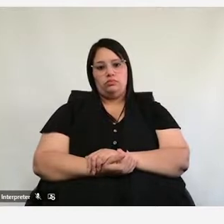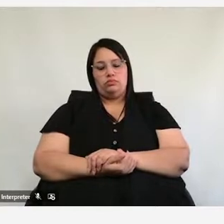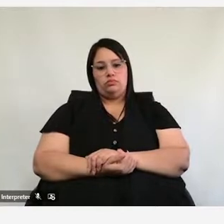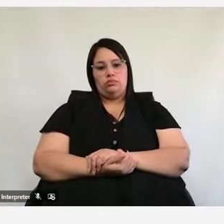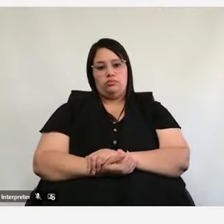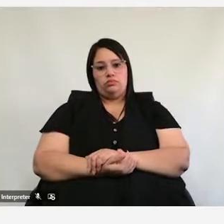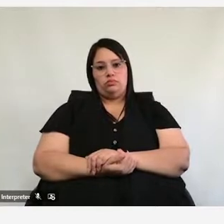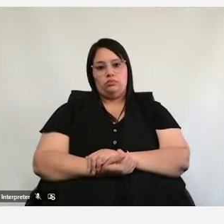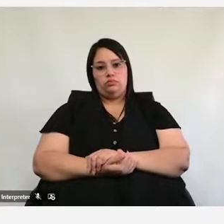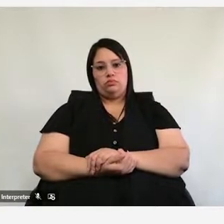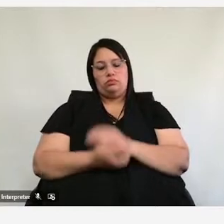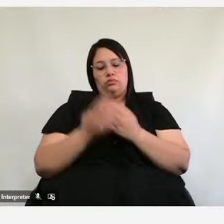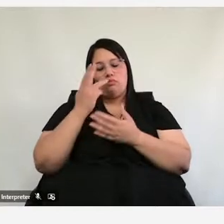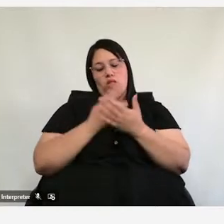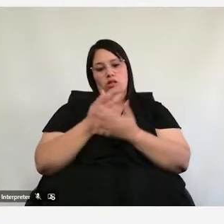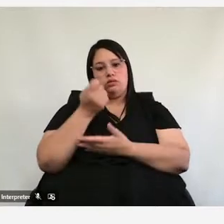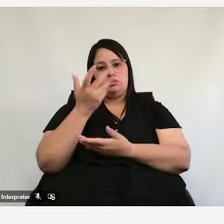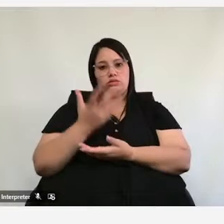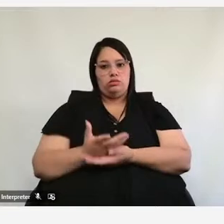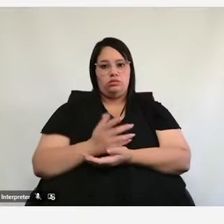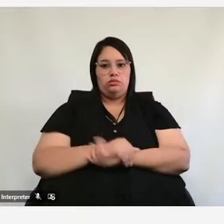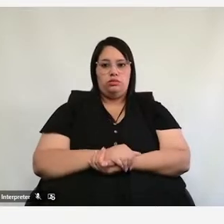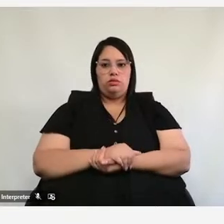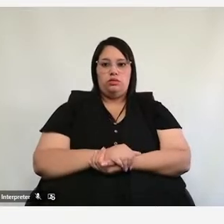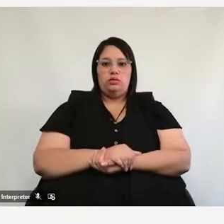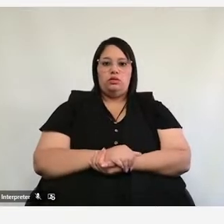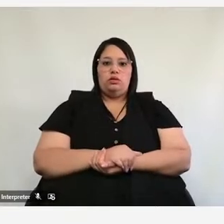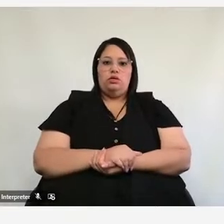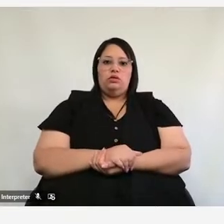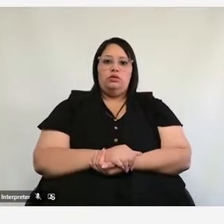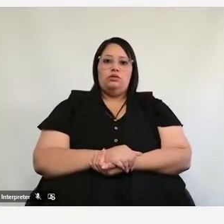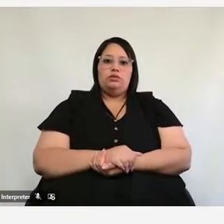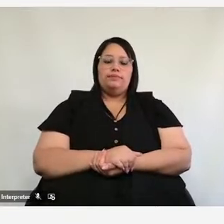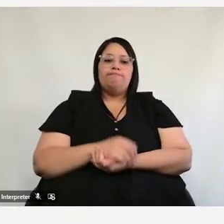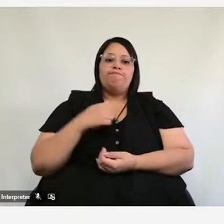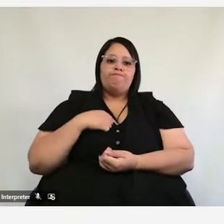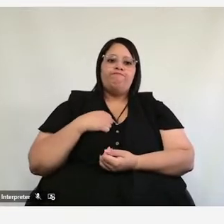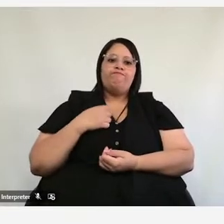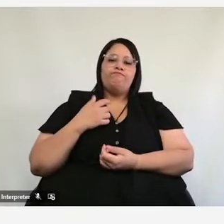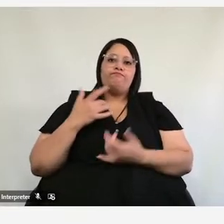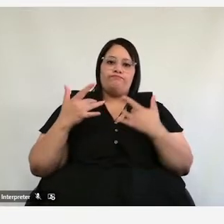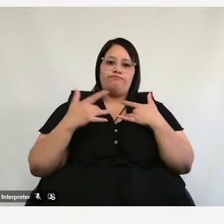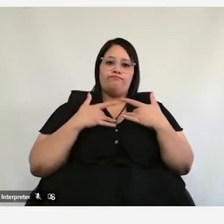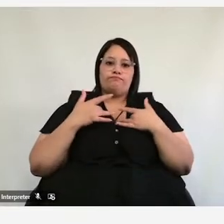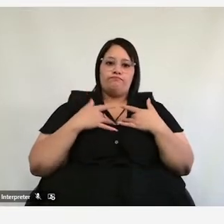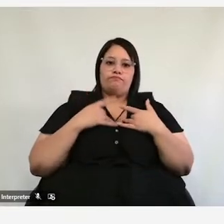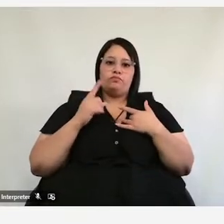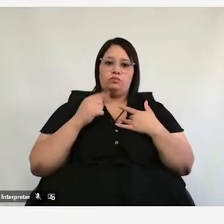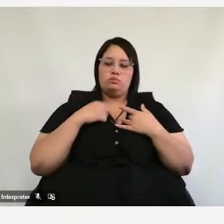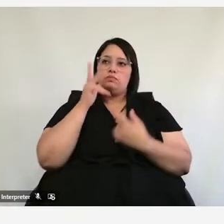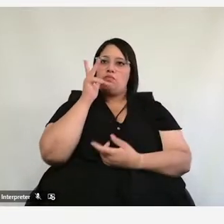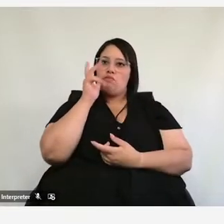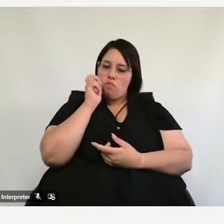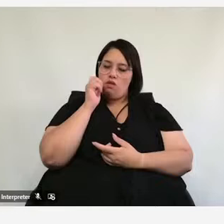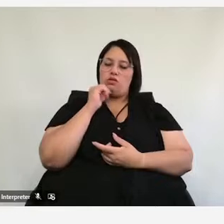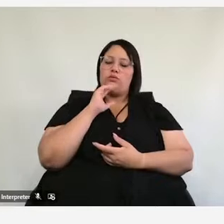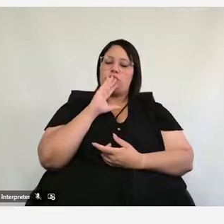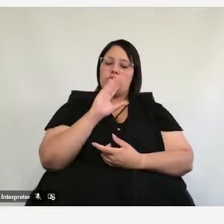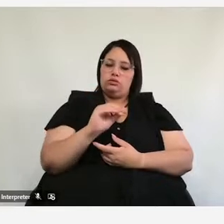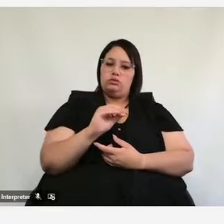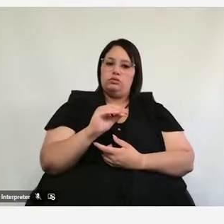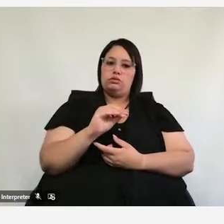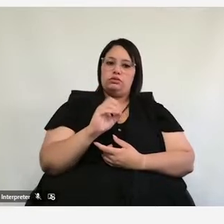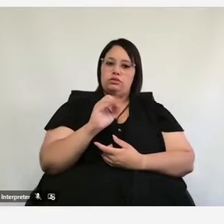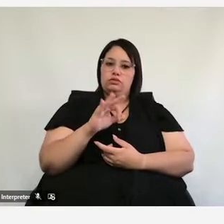Agbare Speaker, ek is erg bekommerd oor wat ek nou gehoor het en daarom wil ek vra of